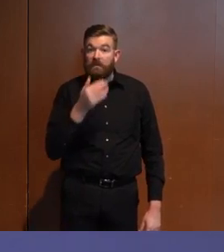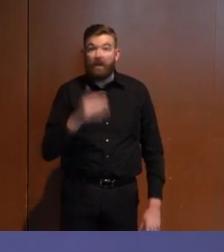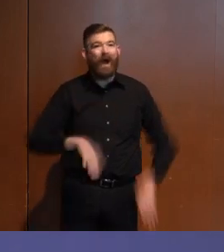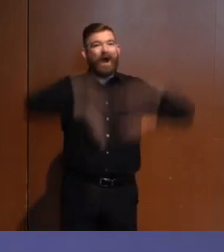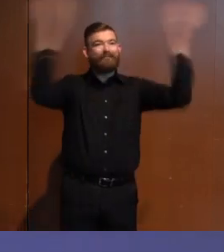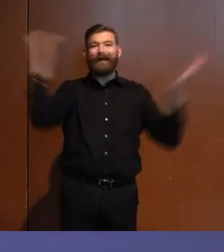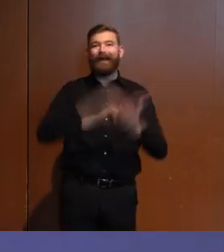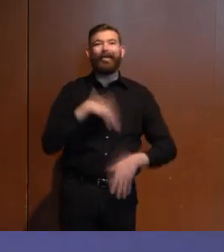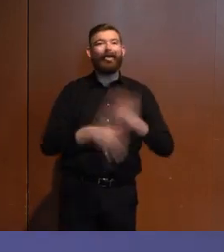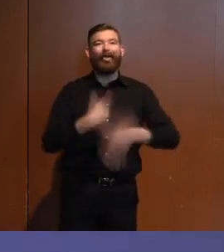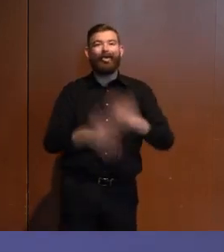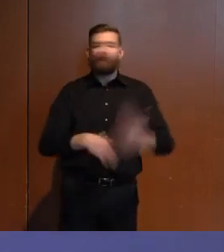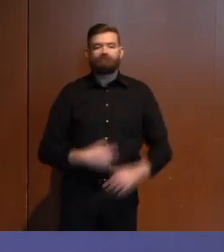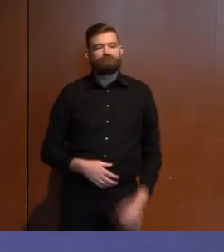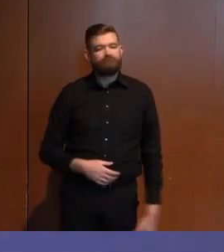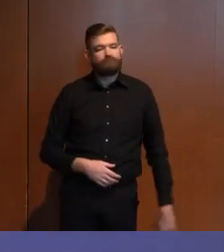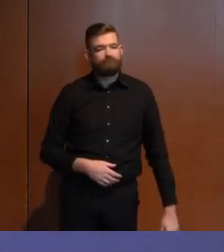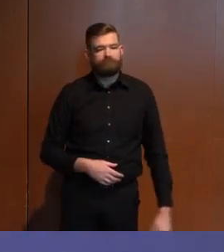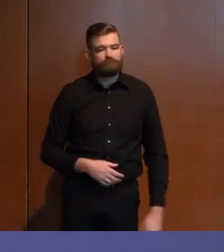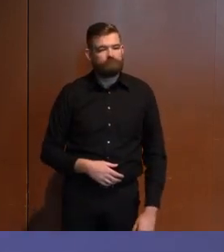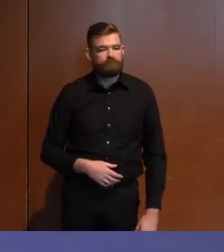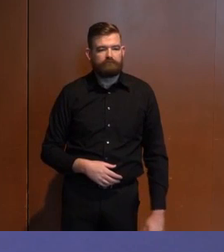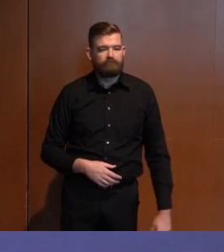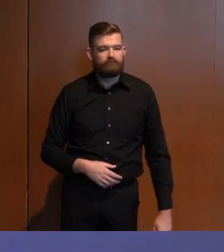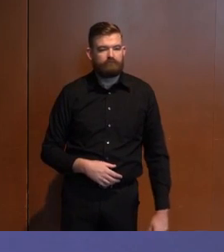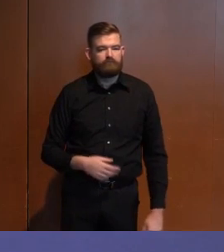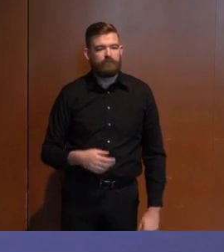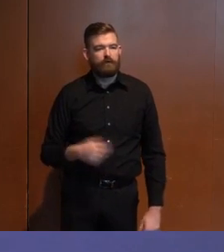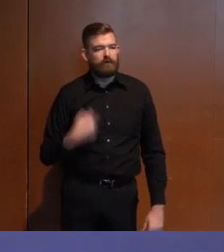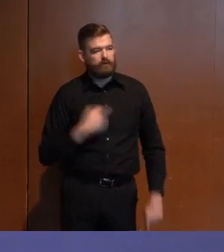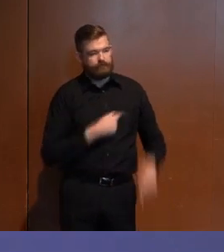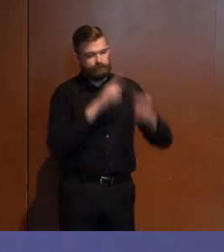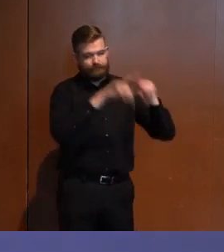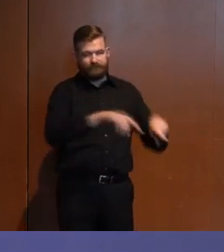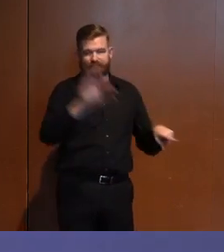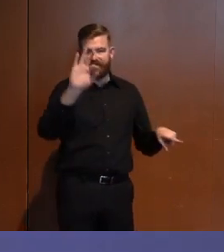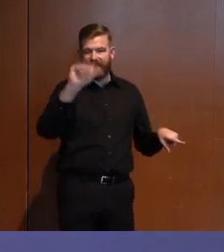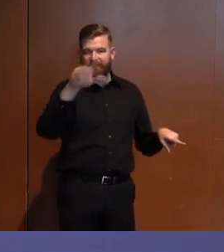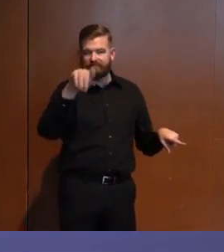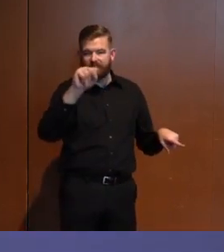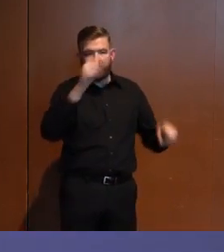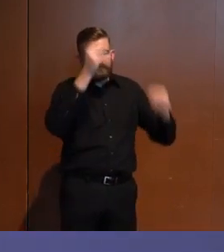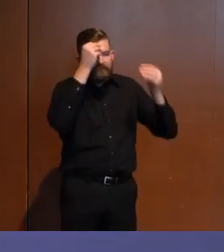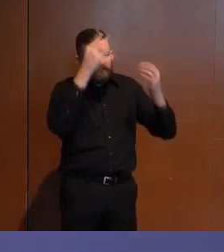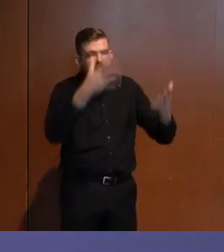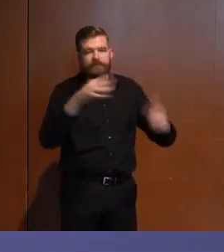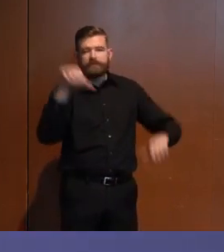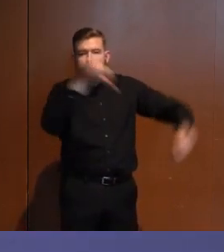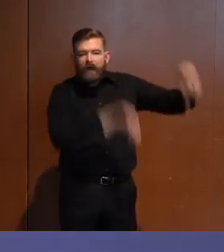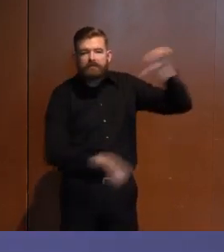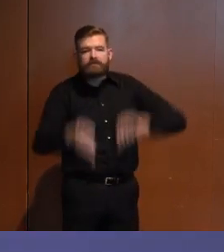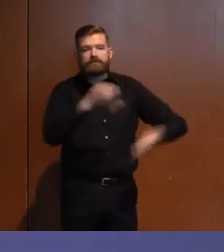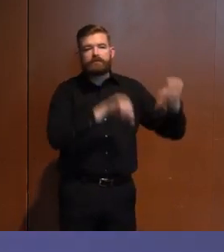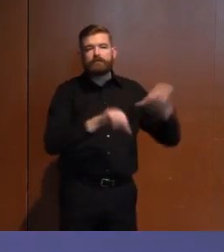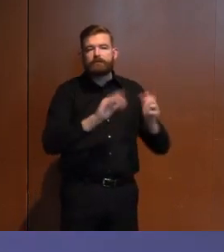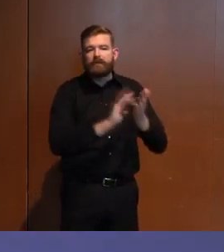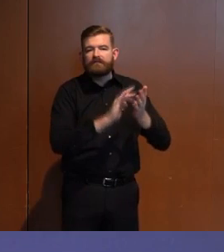January, on the basis of facts, data, science, medical and health inputs. We just don't see